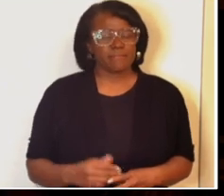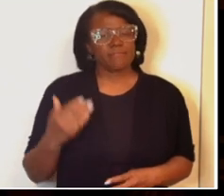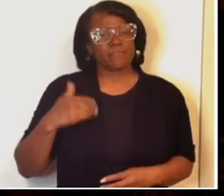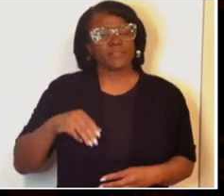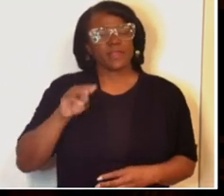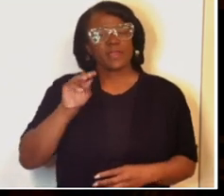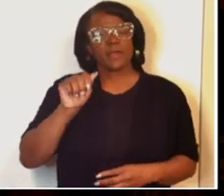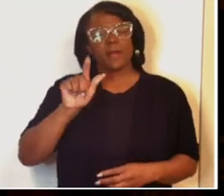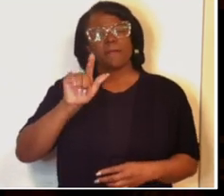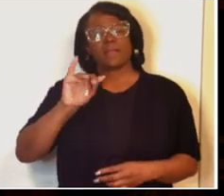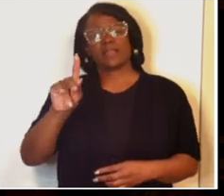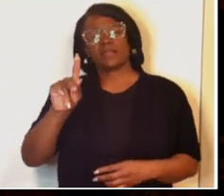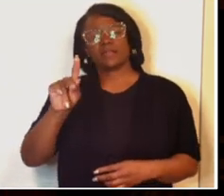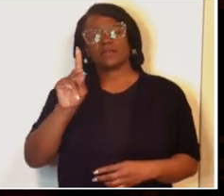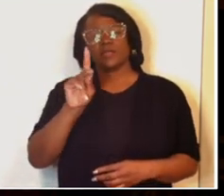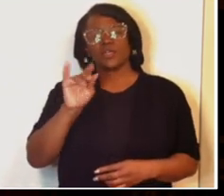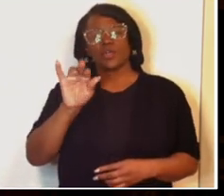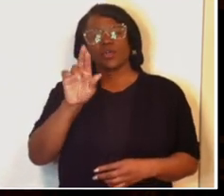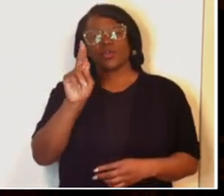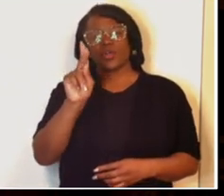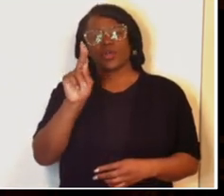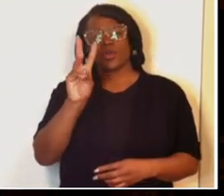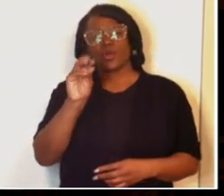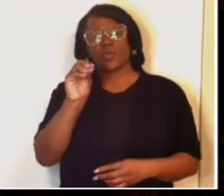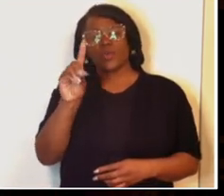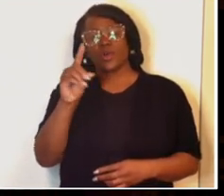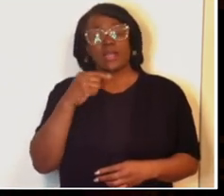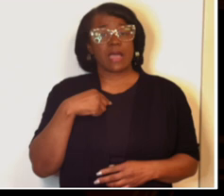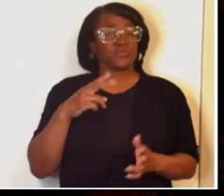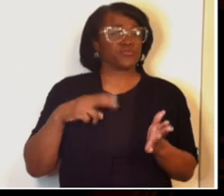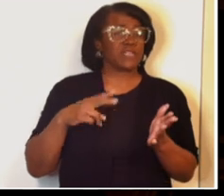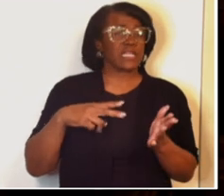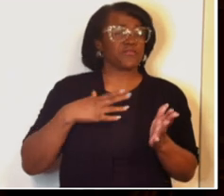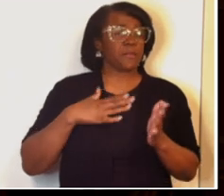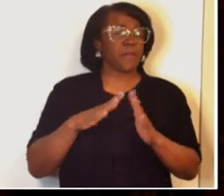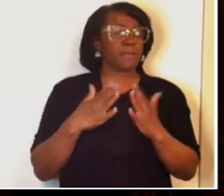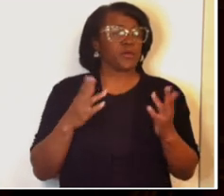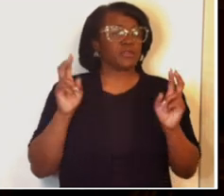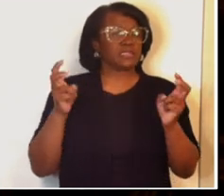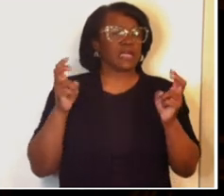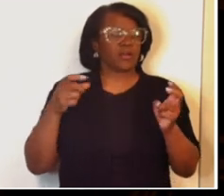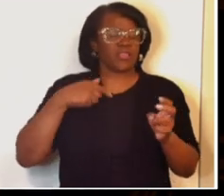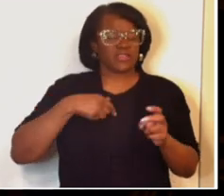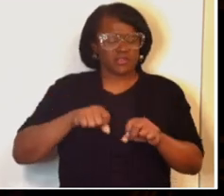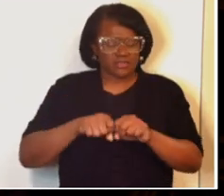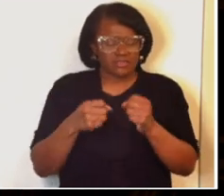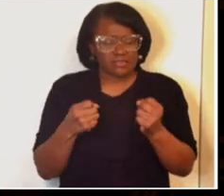My name is Malik Kirkwood, and I'll be reading from my book titled This Fragmented Stream of Consciousness.